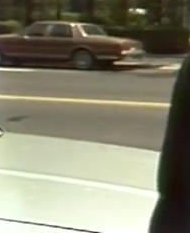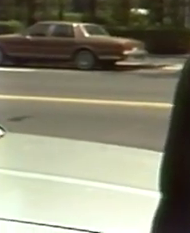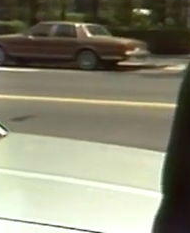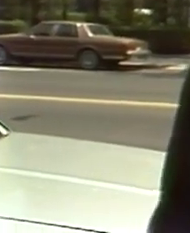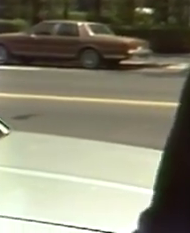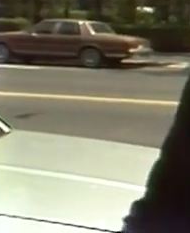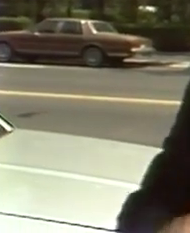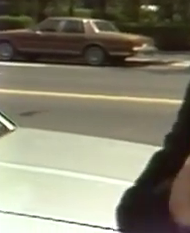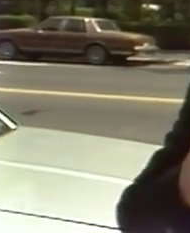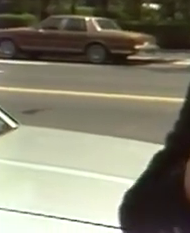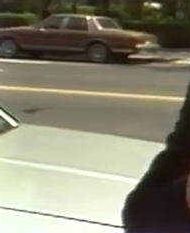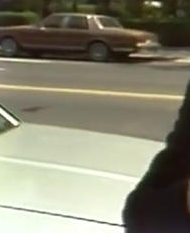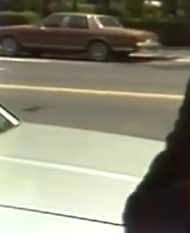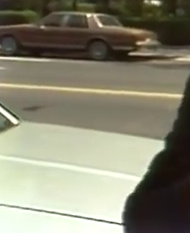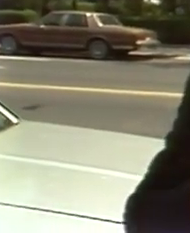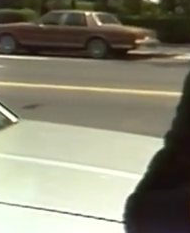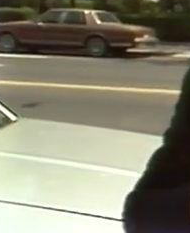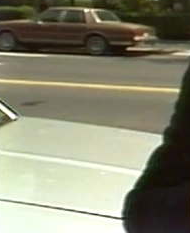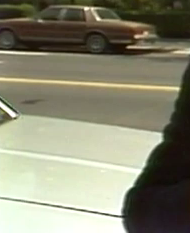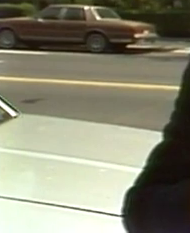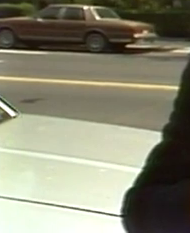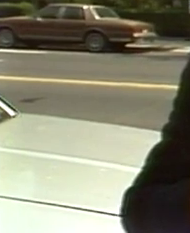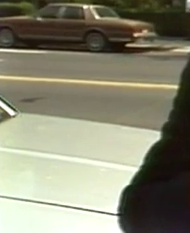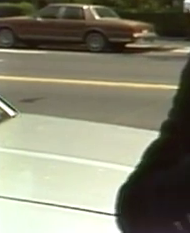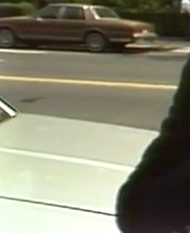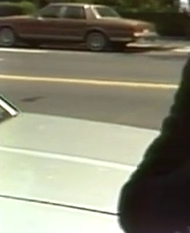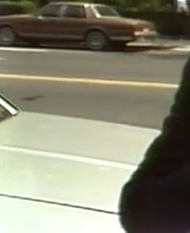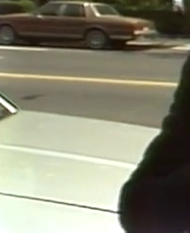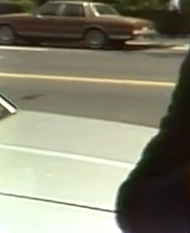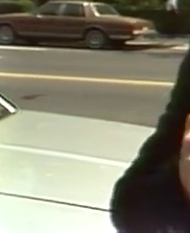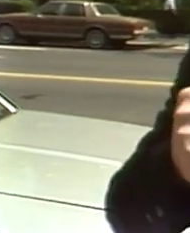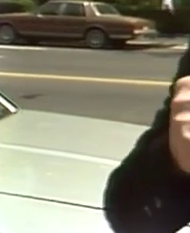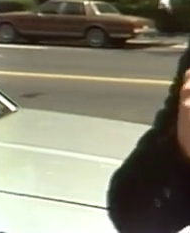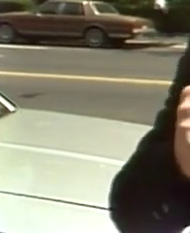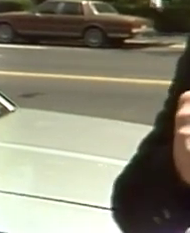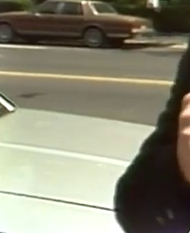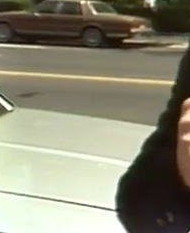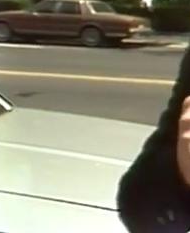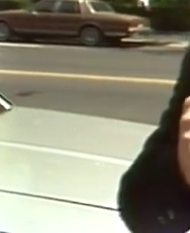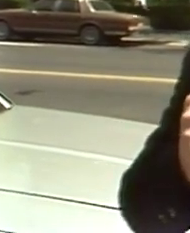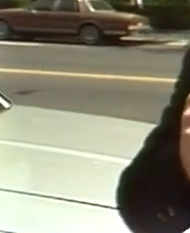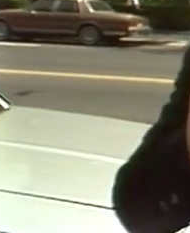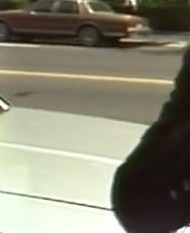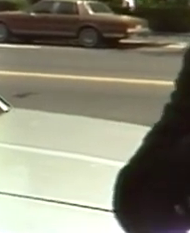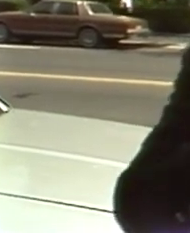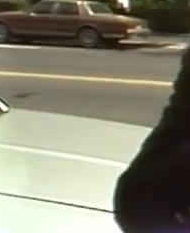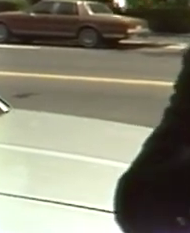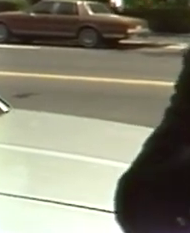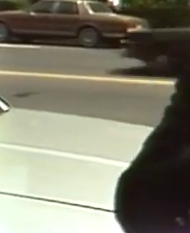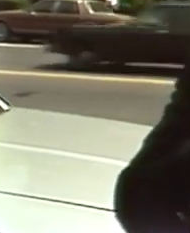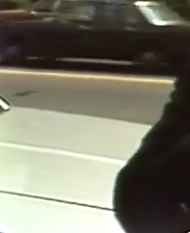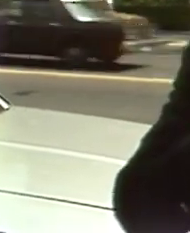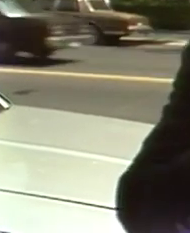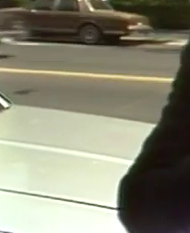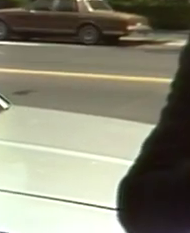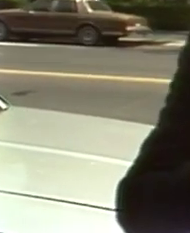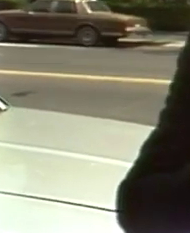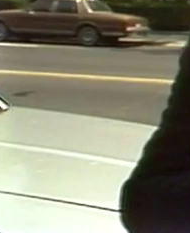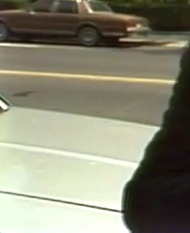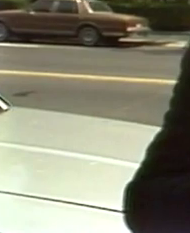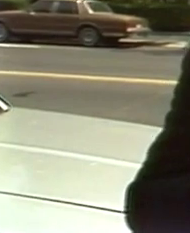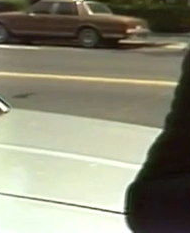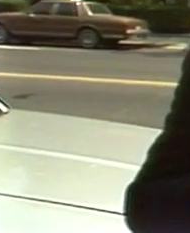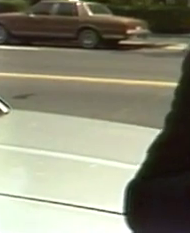nation, that we're going to fall in subservience to the hammer and the sickle, the Soviet Union, unless we have a